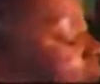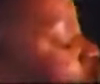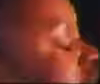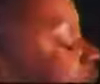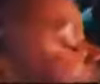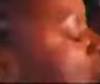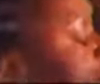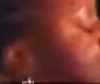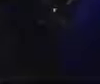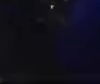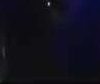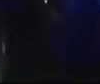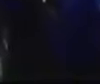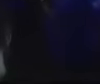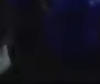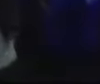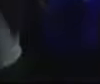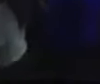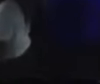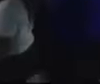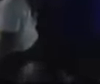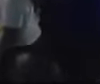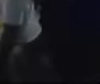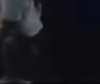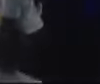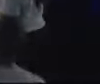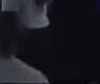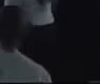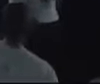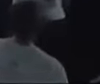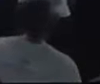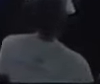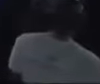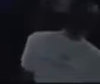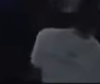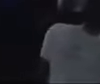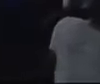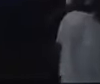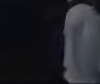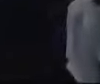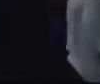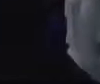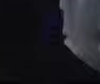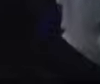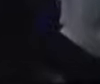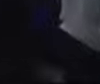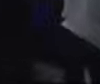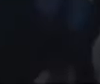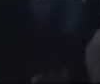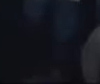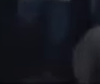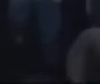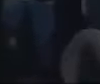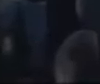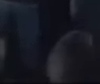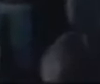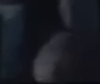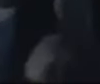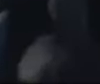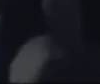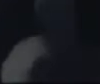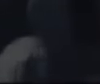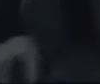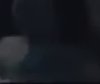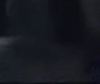Give way now. Give way now. Every high thing must come down. Every